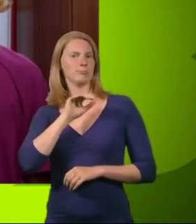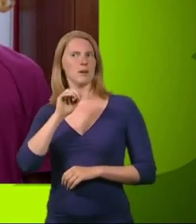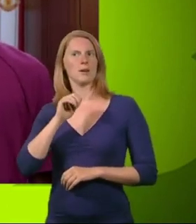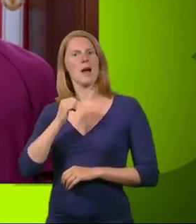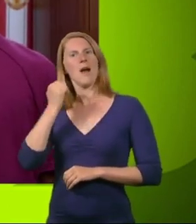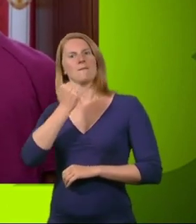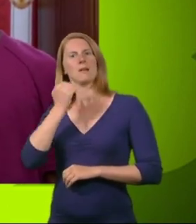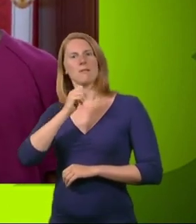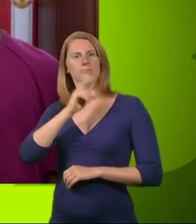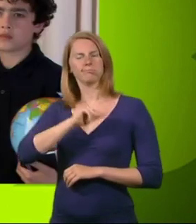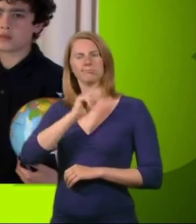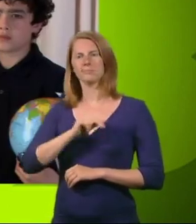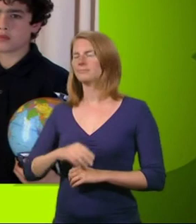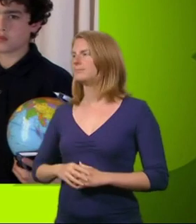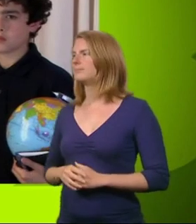Ade! Dayo!